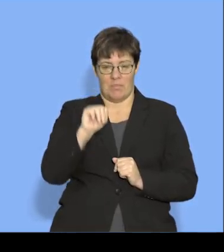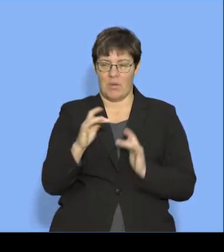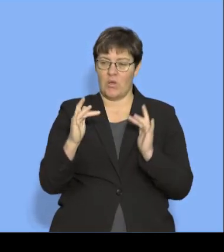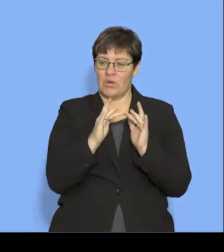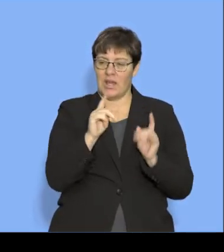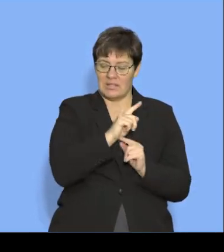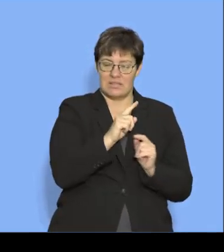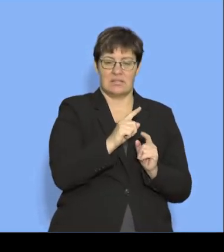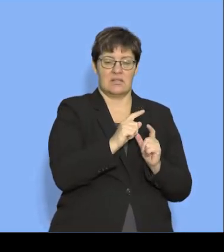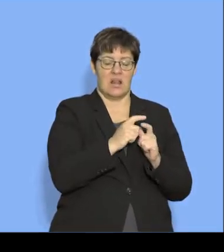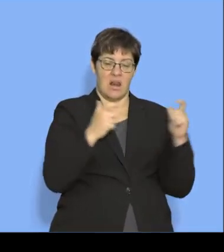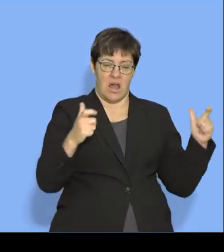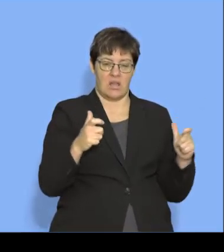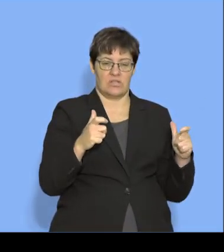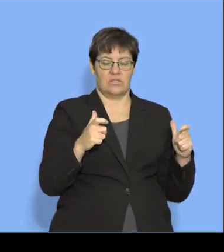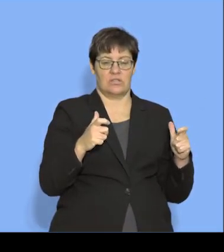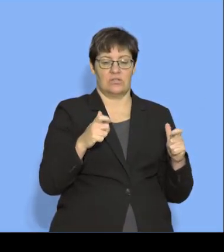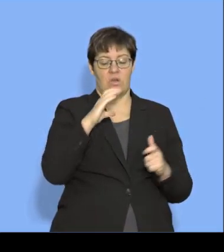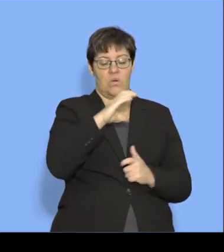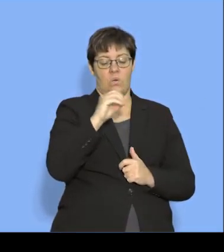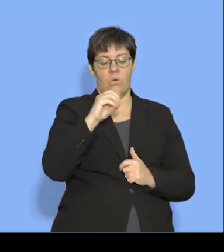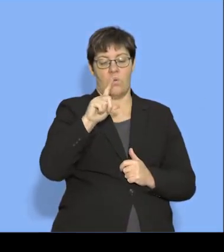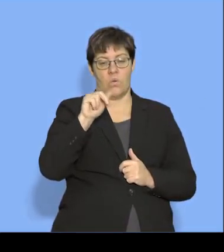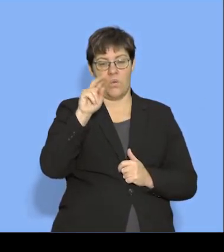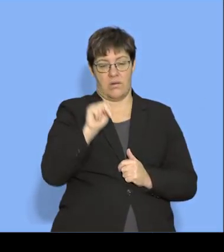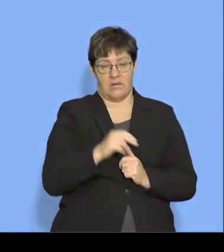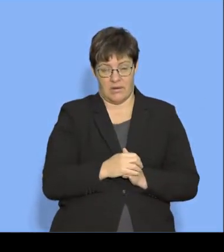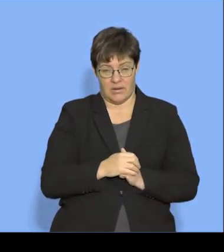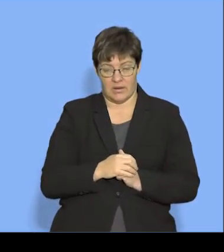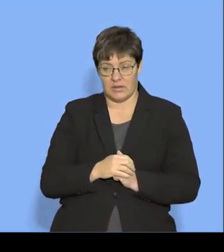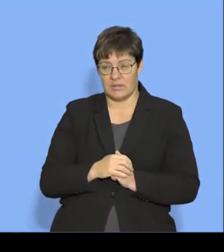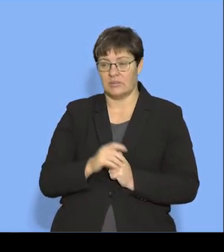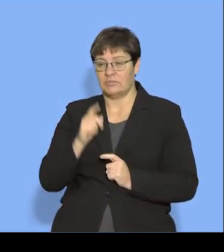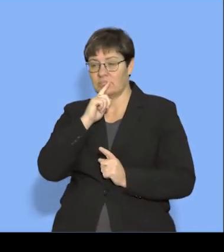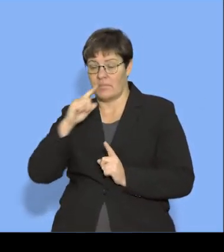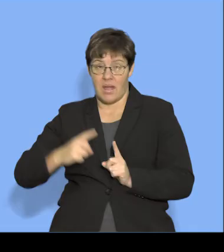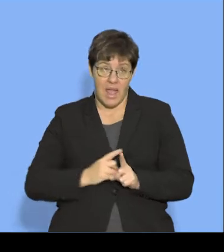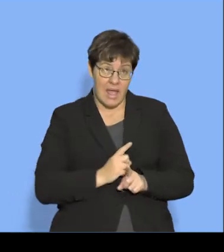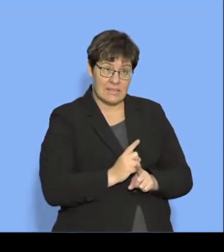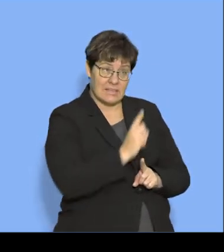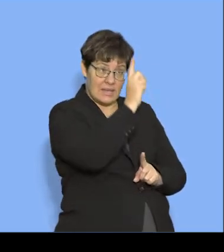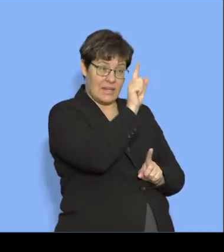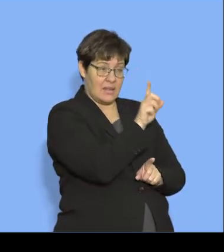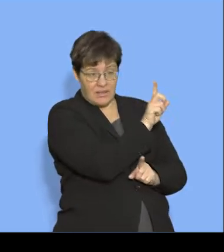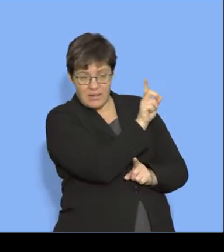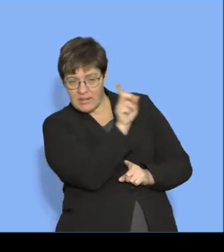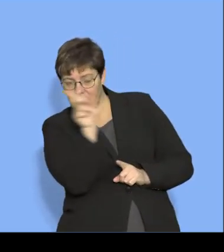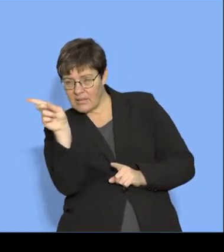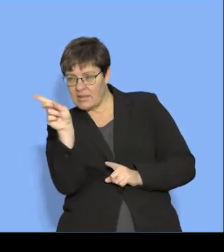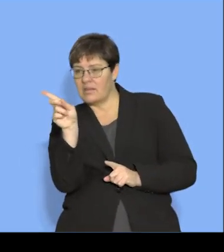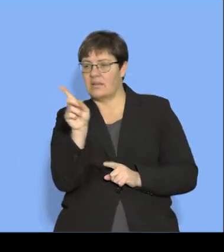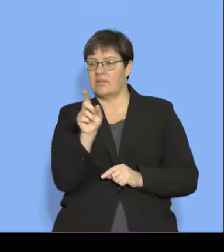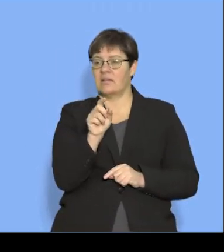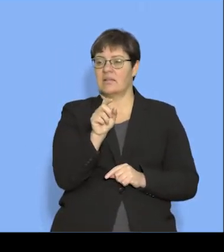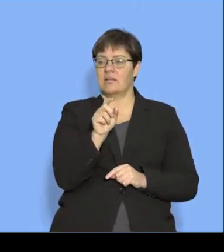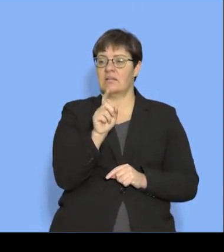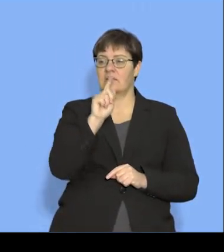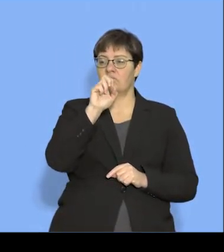to the large colon. And that is the ascending colon, moving